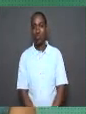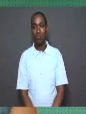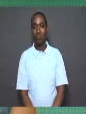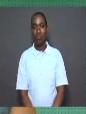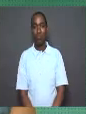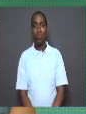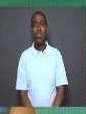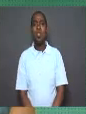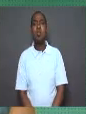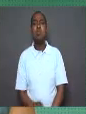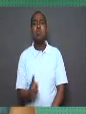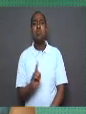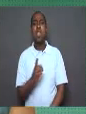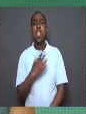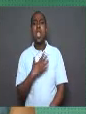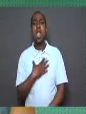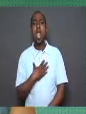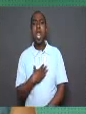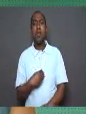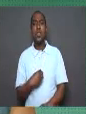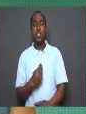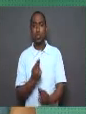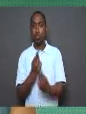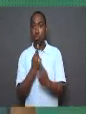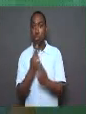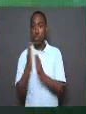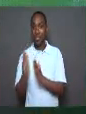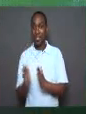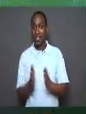What elements make up proteins?